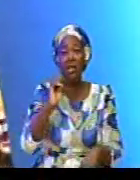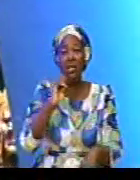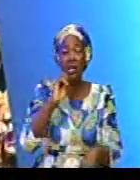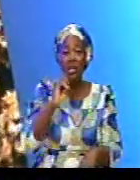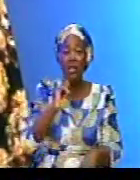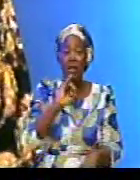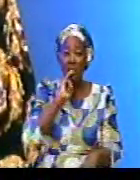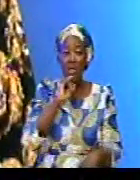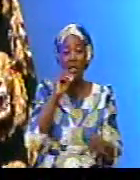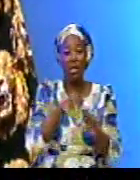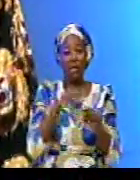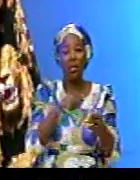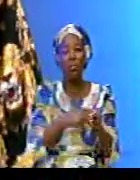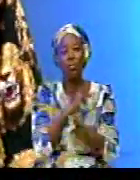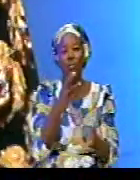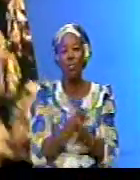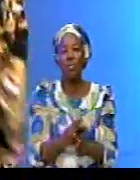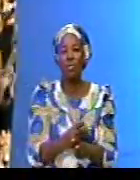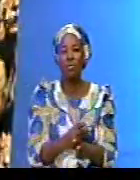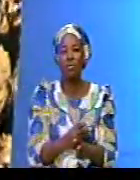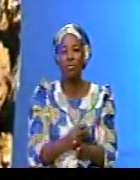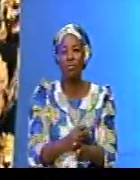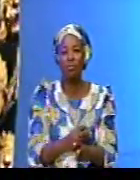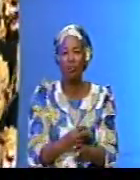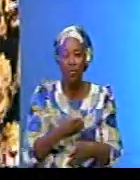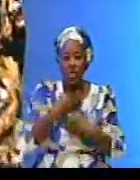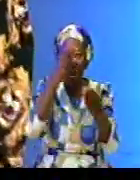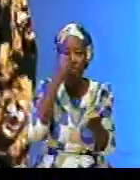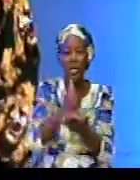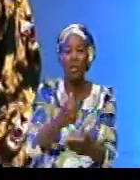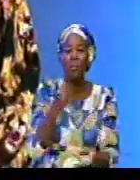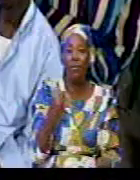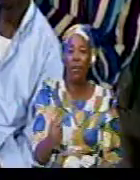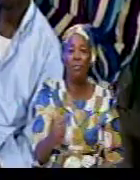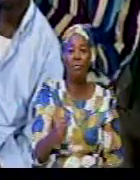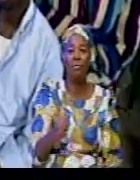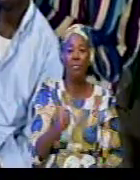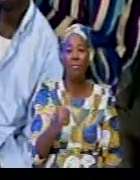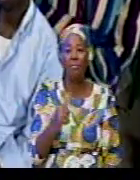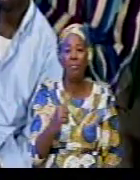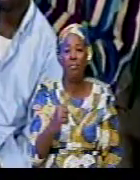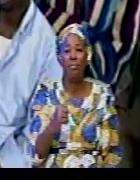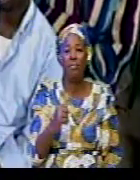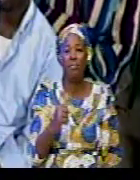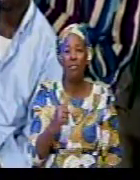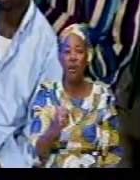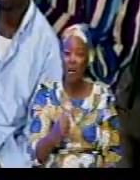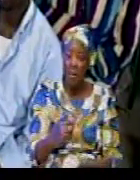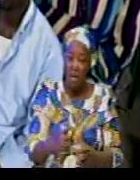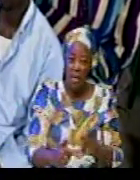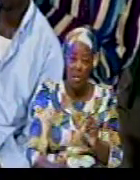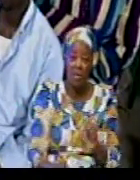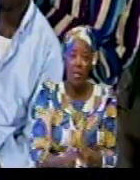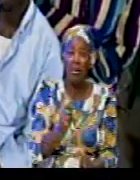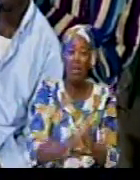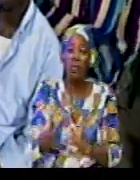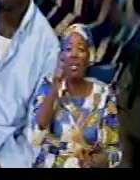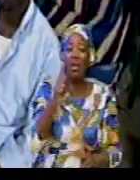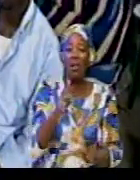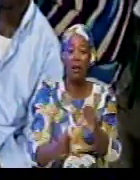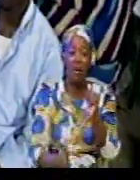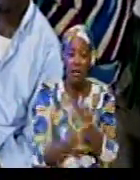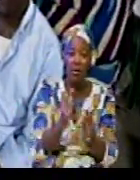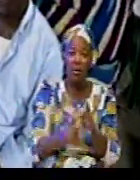that is in you than he that is in the world. Did I hear a good amen there?